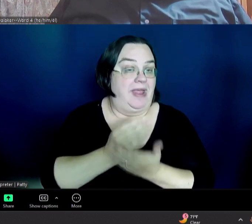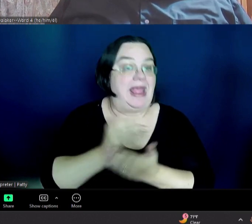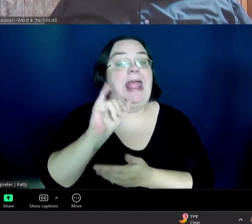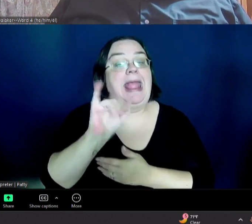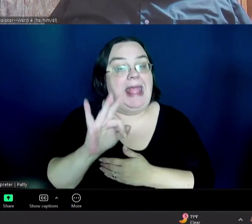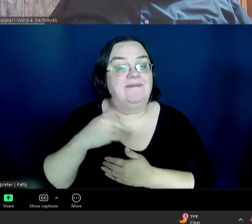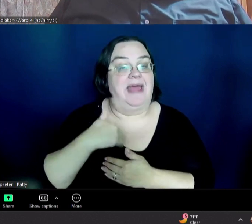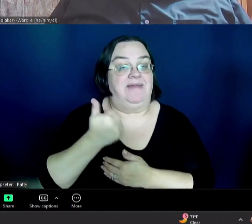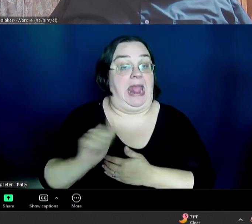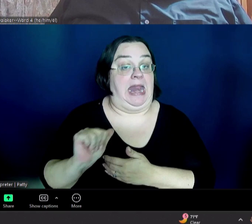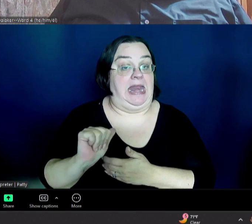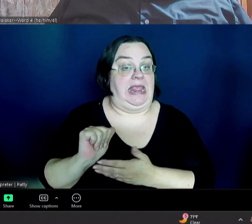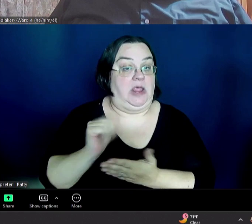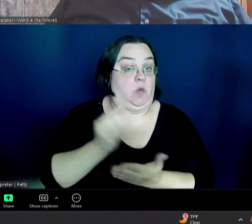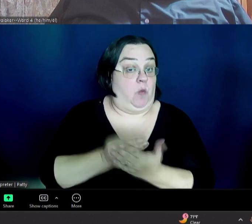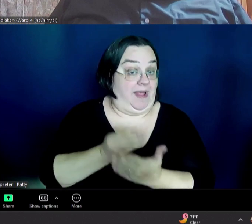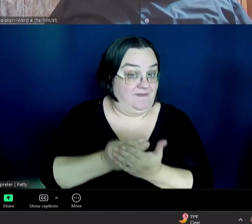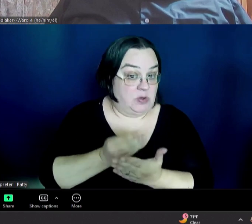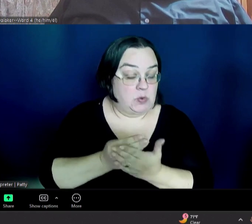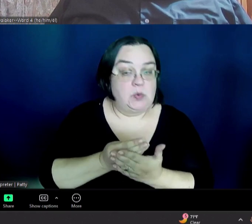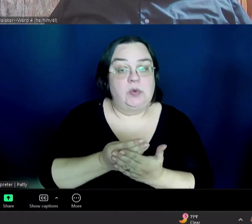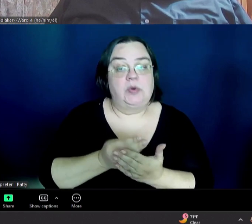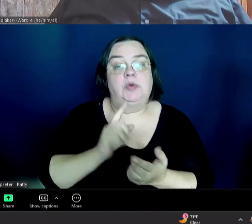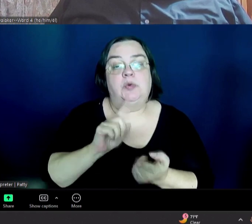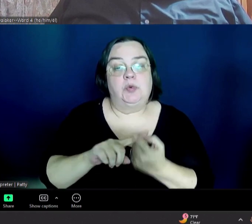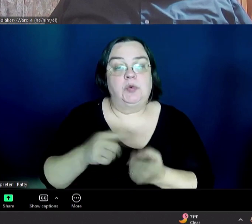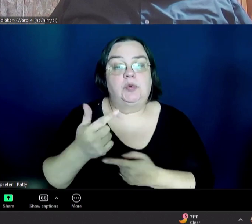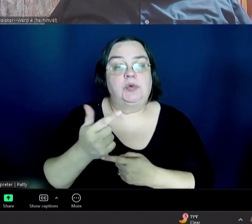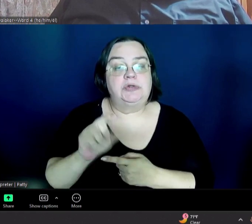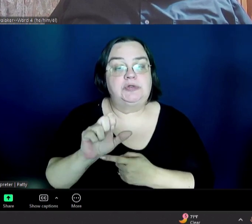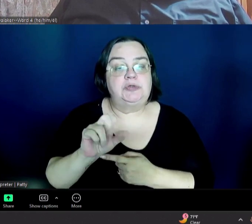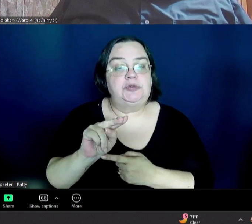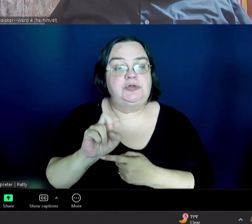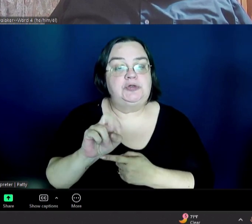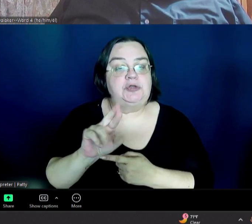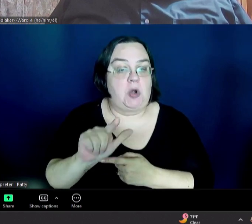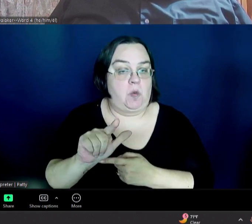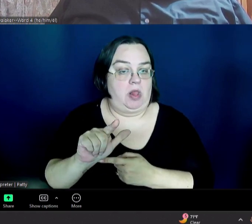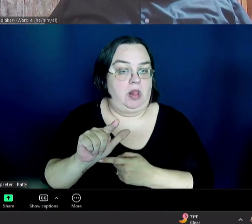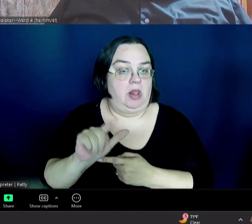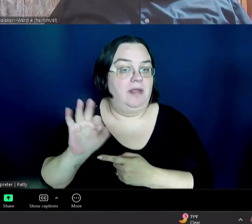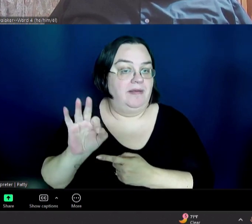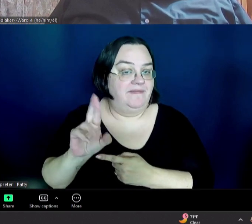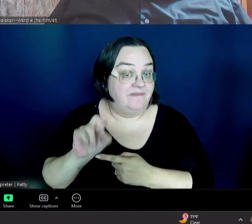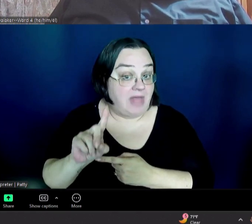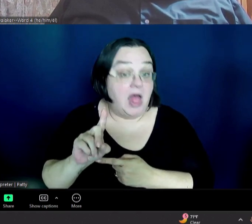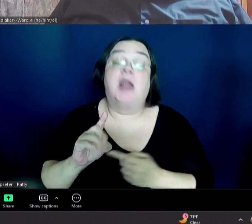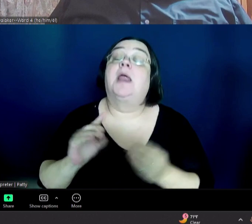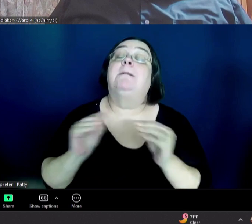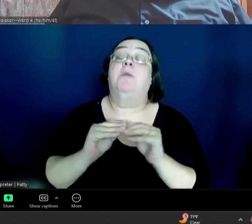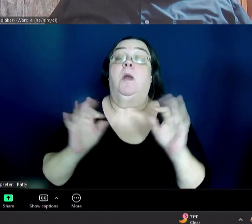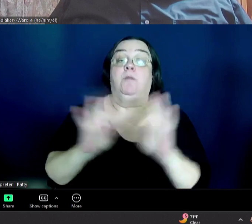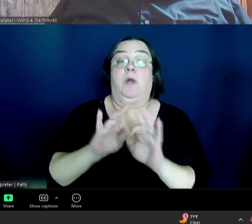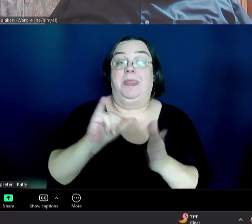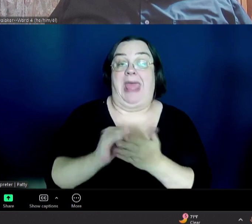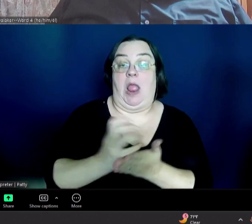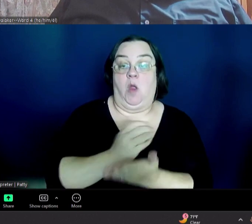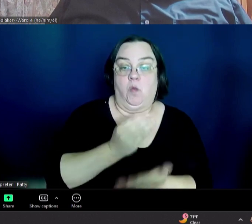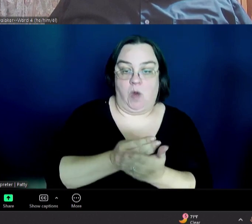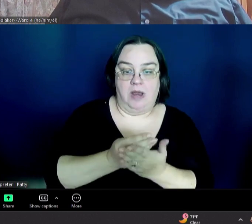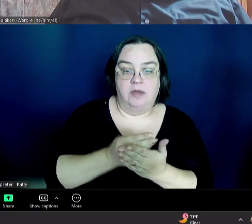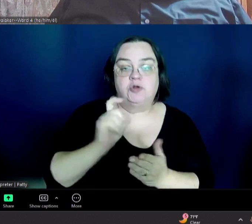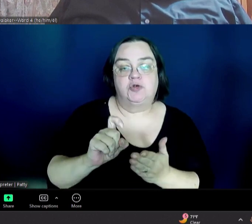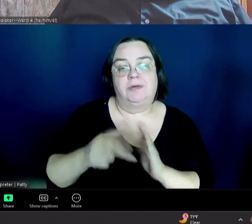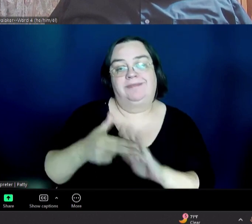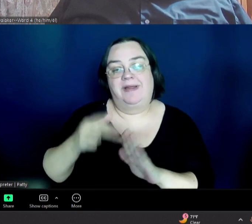revenue being to a general fund, and more importantly, that the revenue should be earmarked for road safety measures such